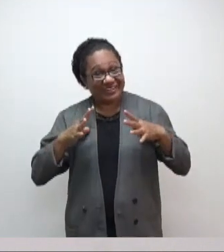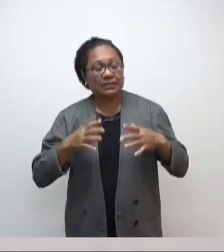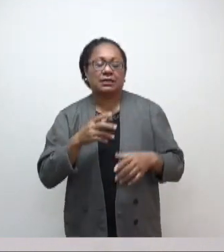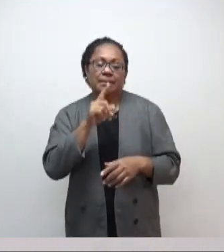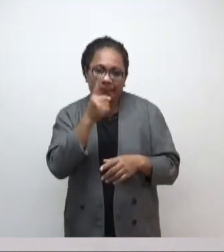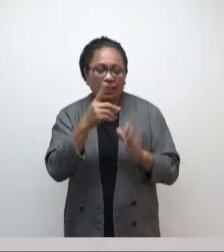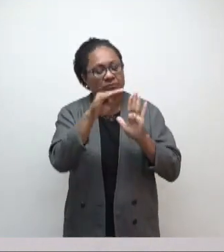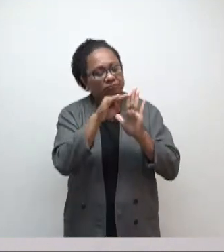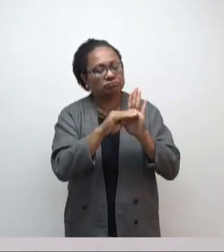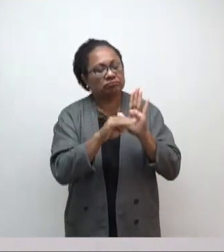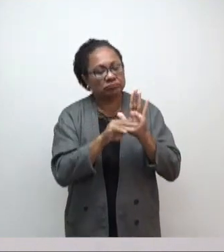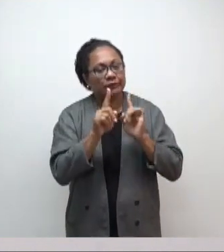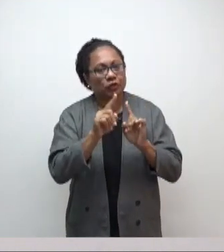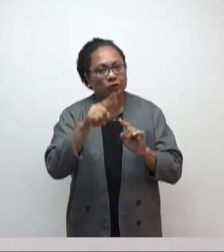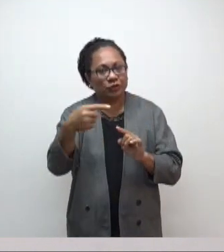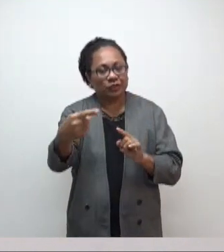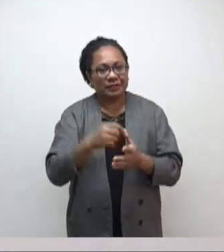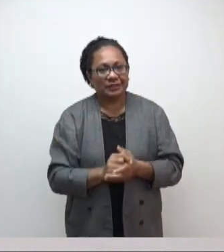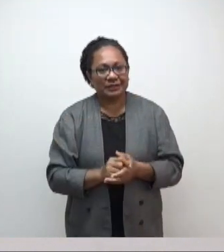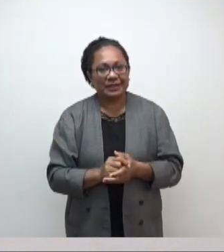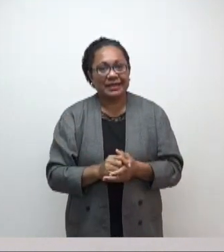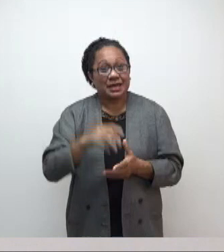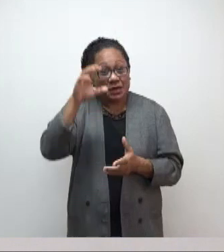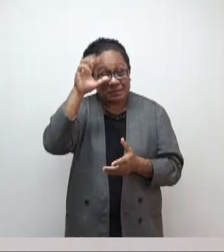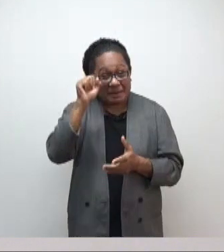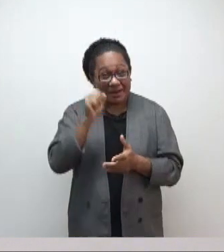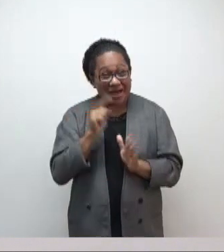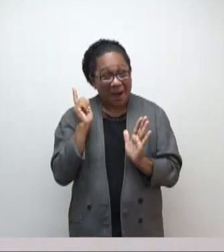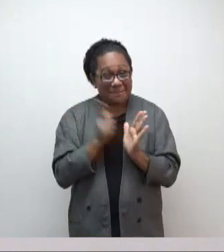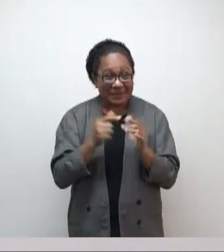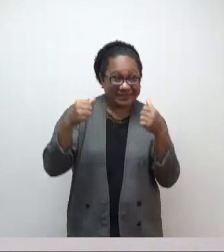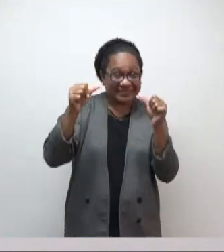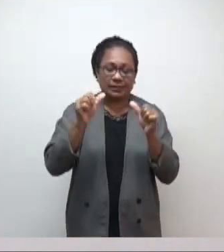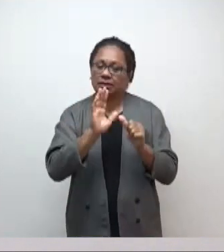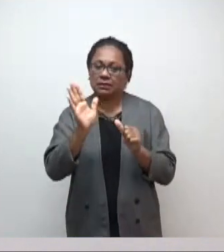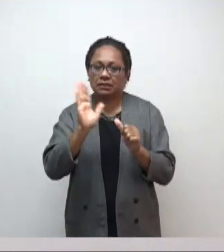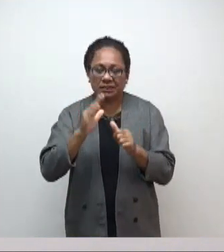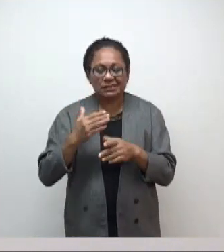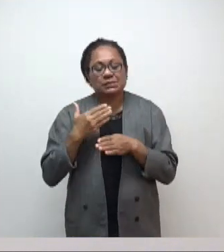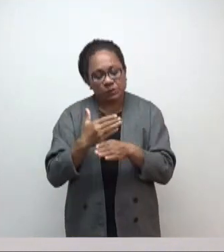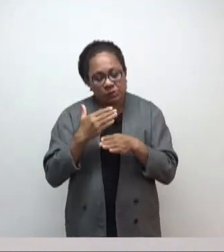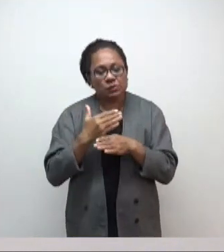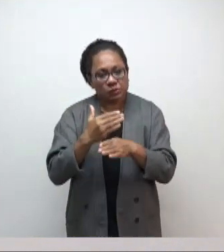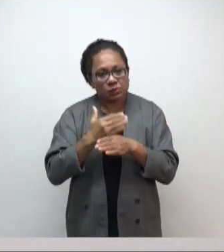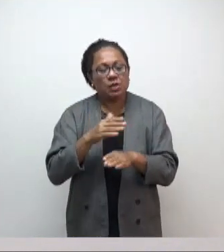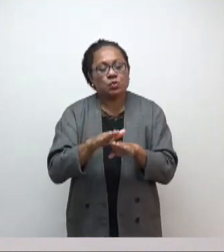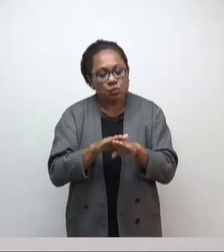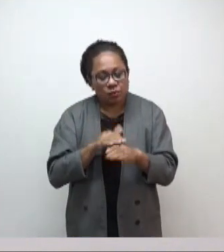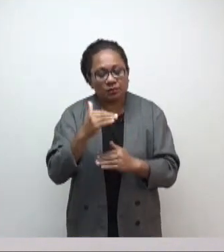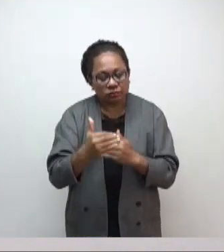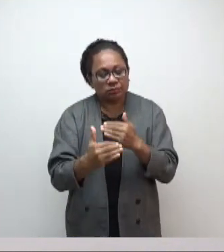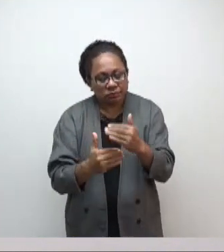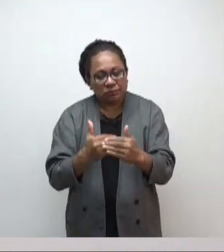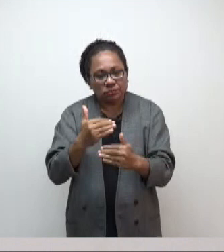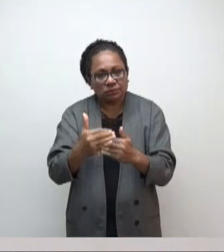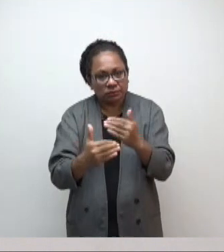Our journey to the new normal is a marathon, not a sprint. we have to move forward in step with the